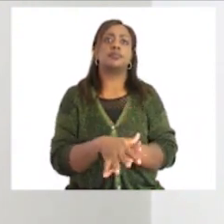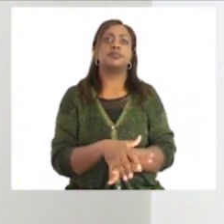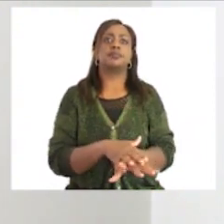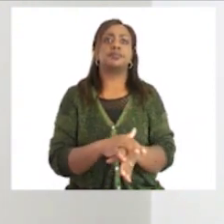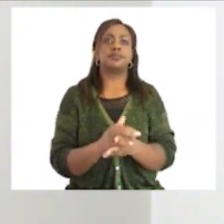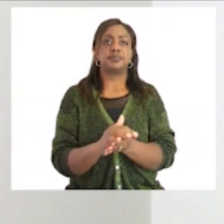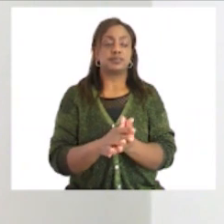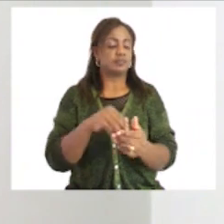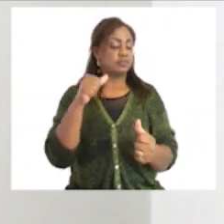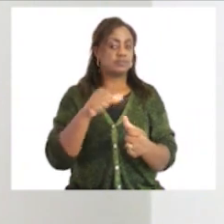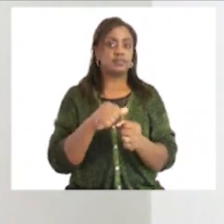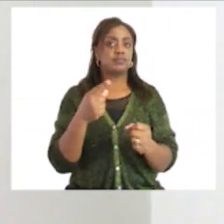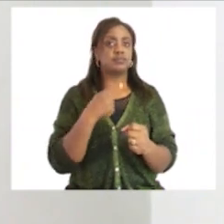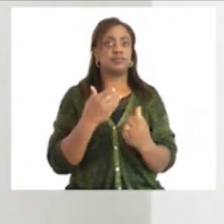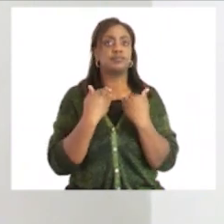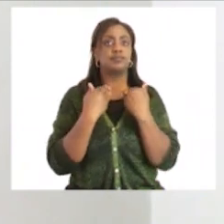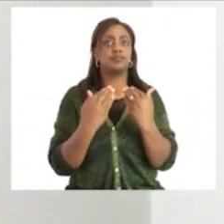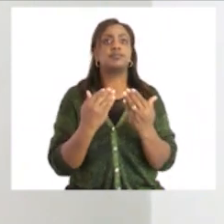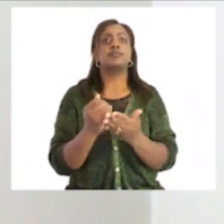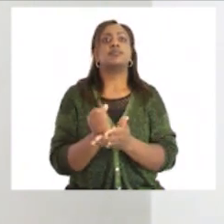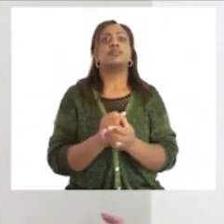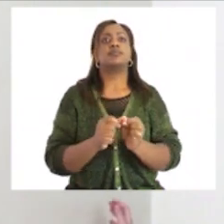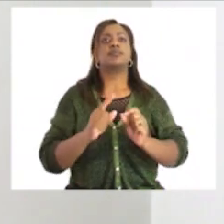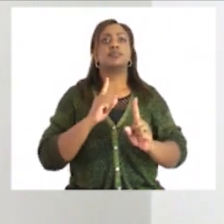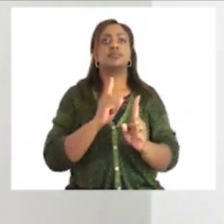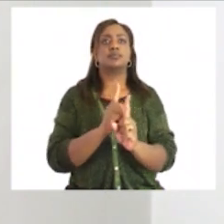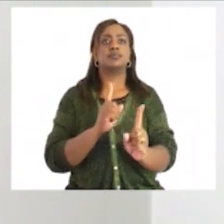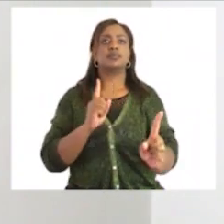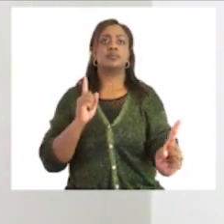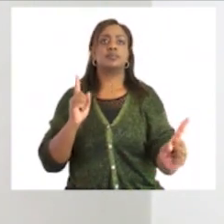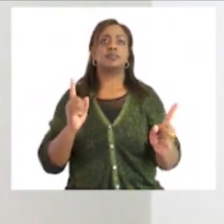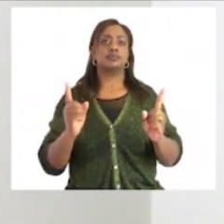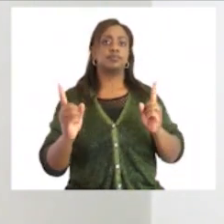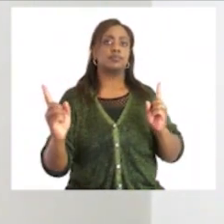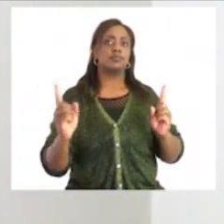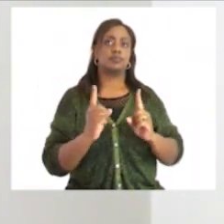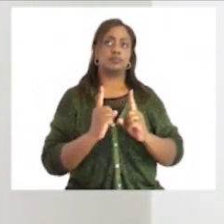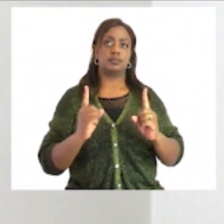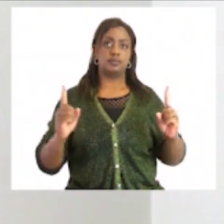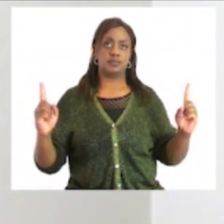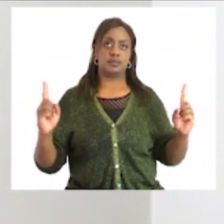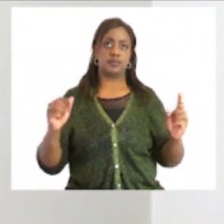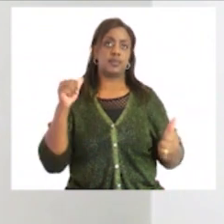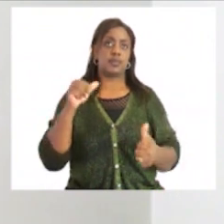So you guys must always remember to sanitize and to beware of social distance.